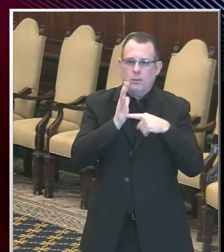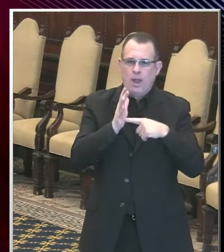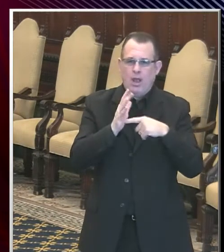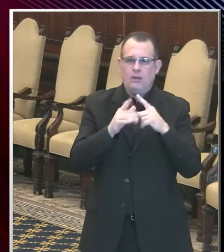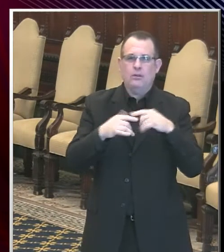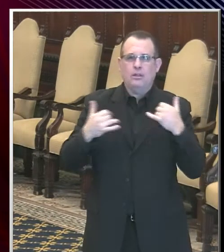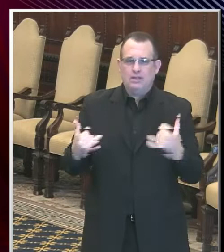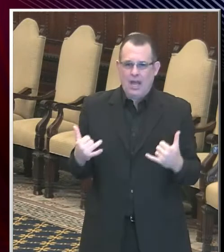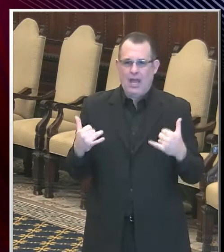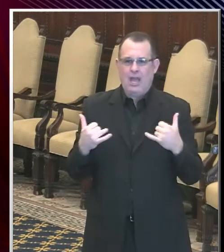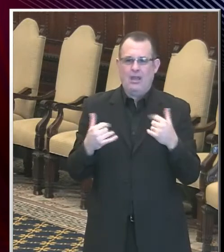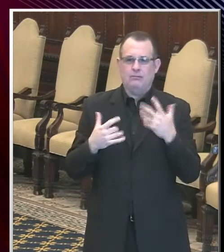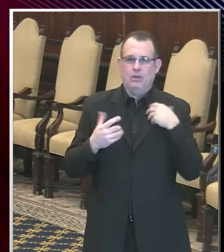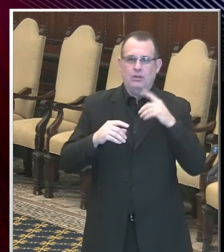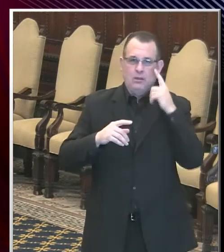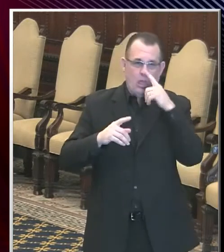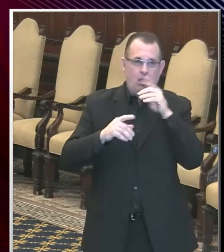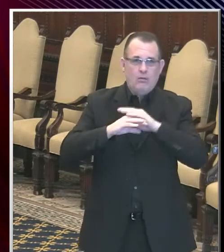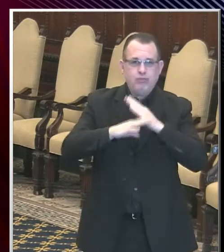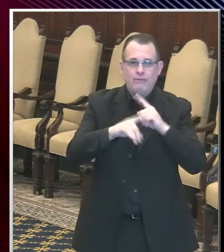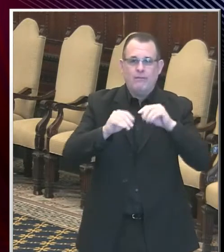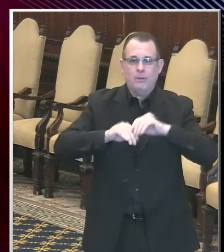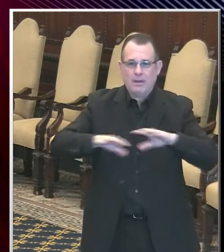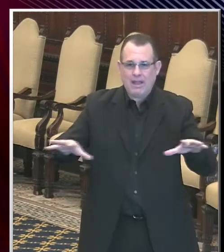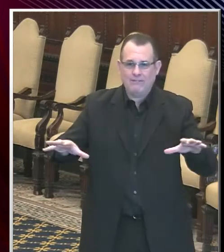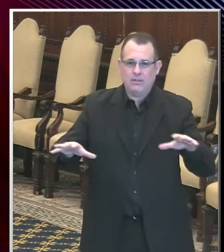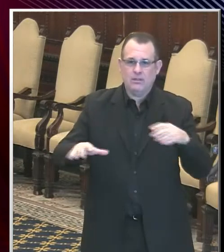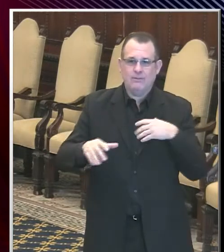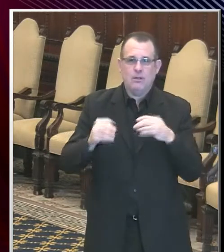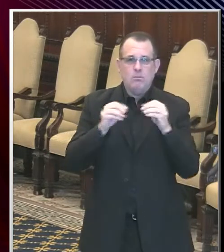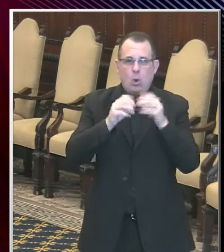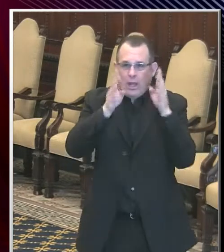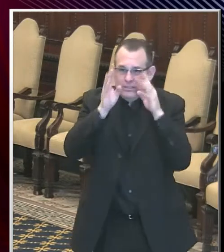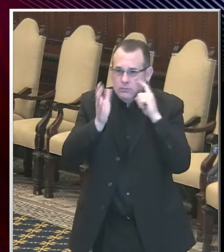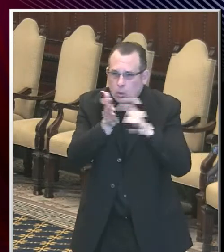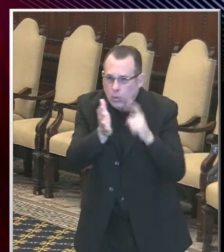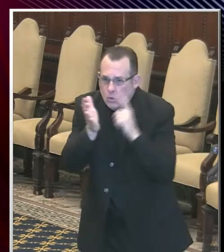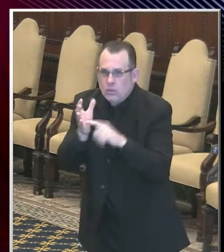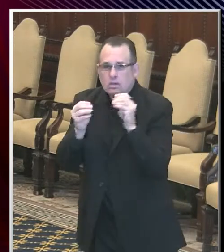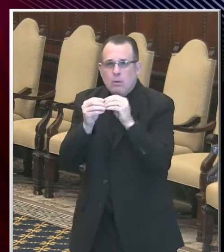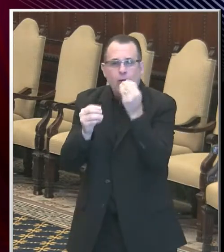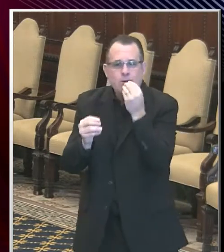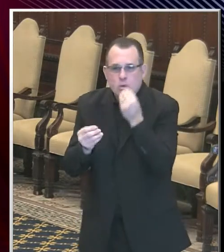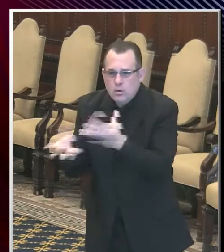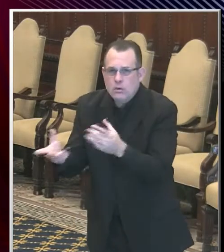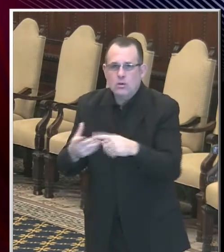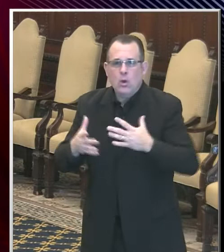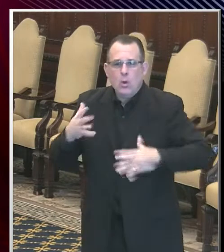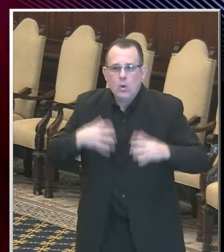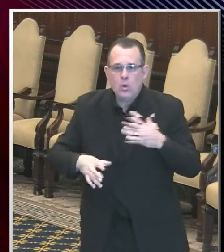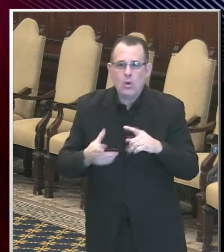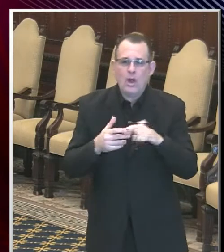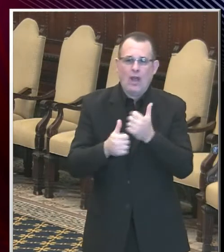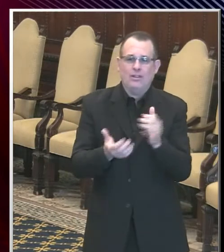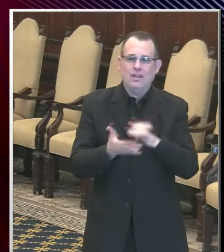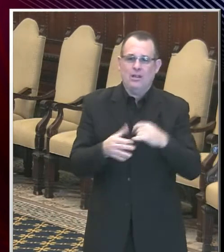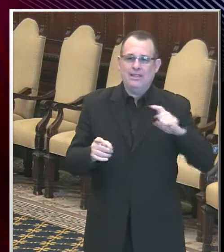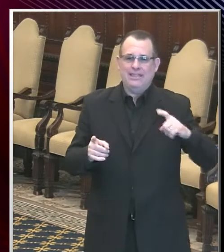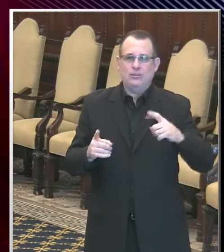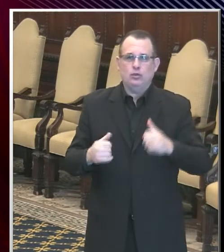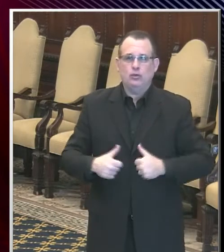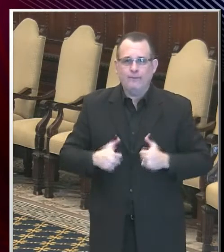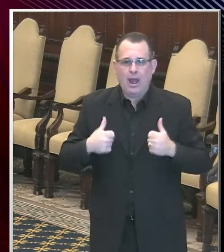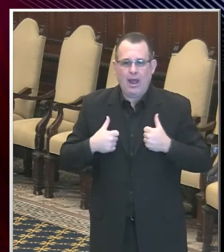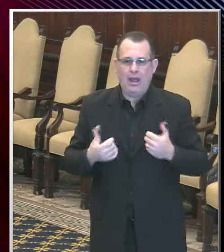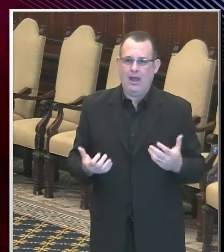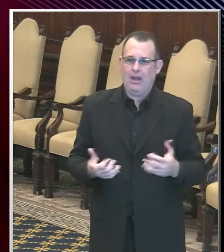this pandemic, where kids even need more attention and more food and more clothing and more other types of things they need to survive. We